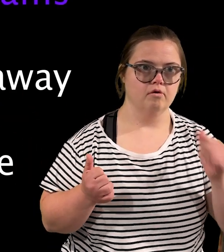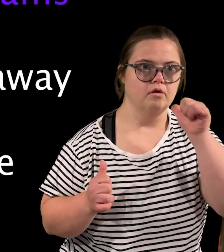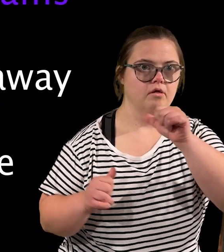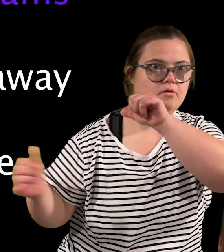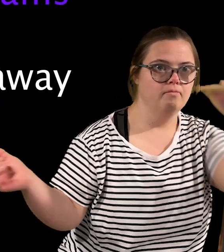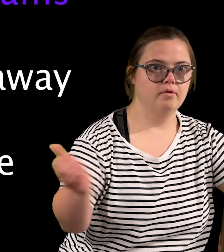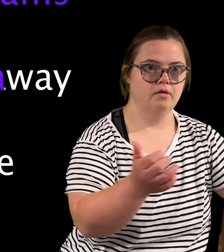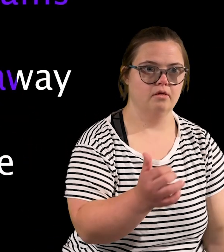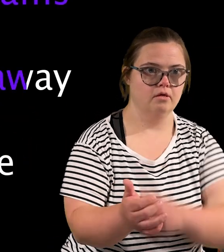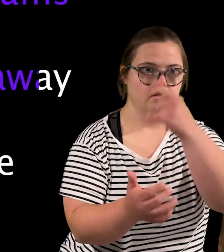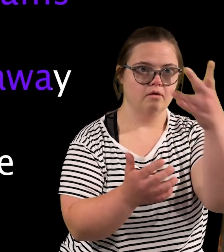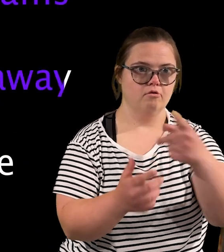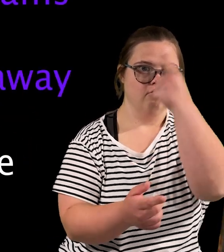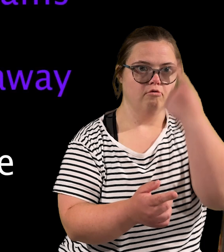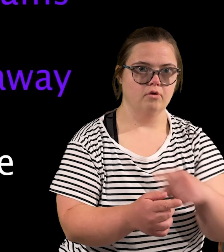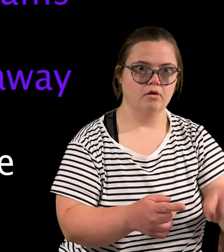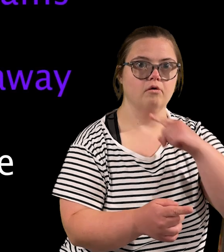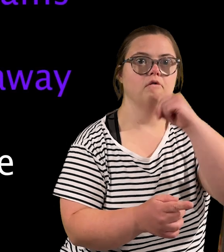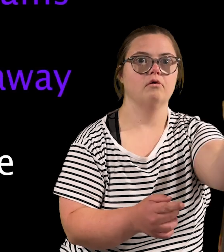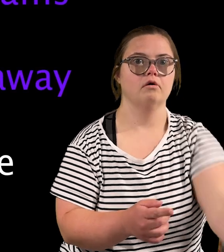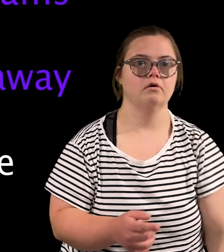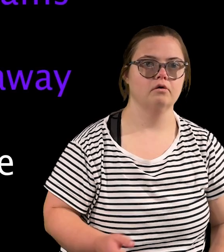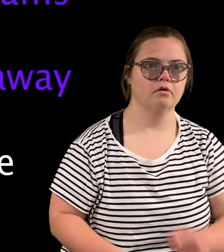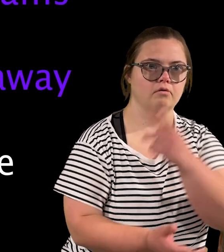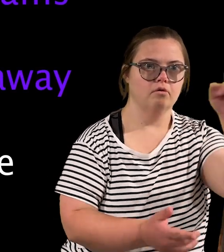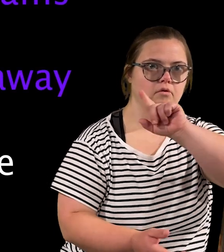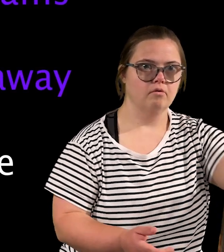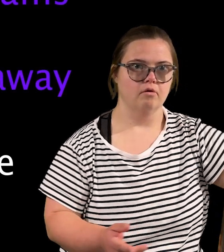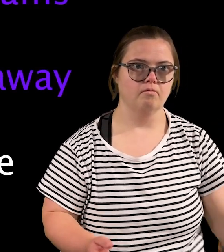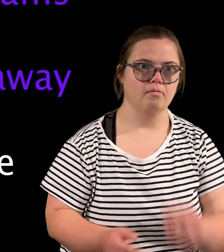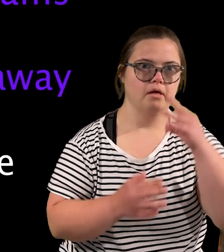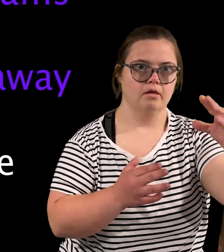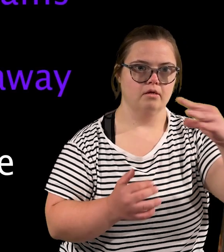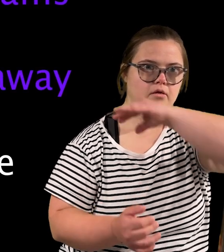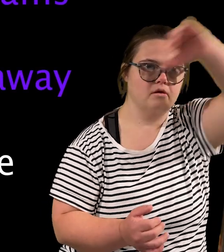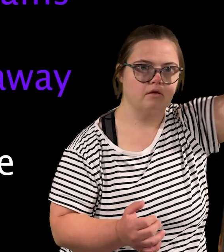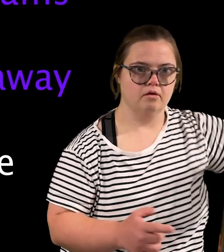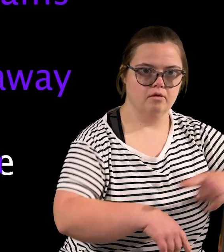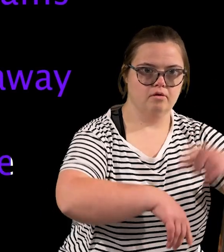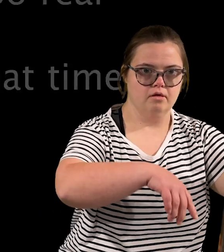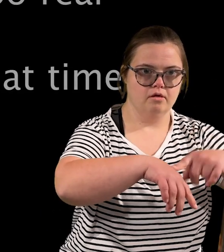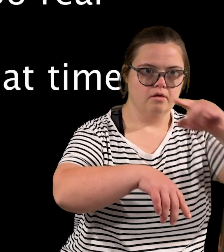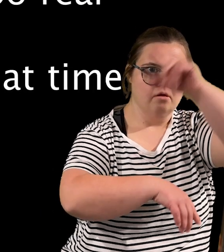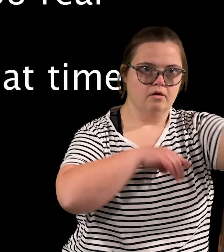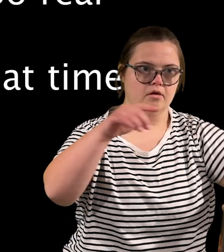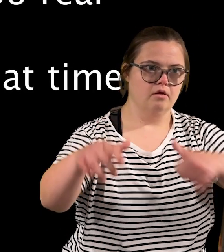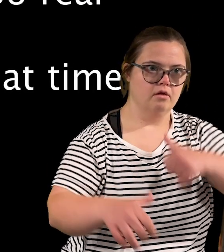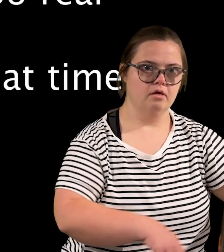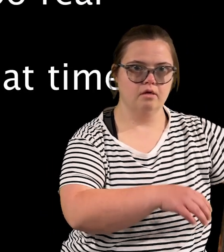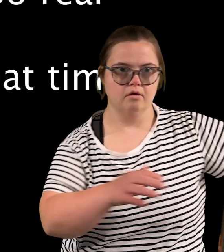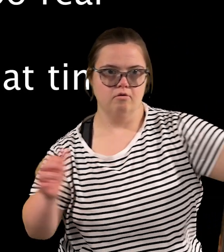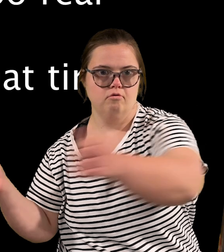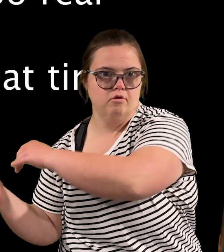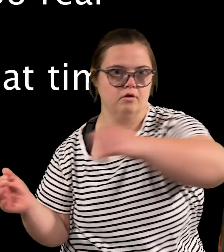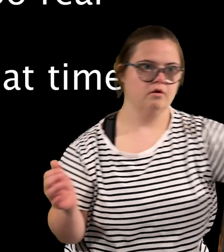it chased away the sanity in me. These wounds seem